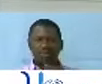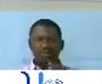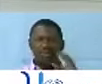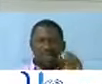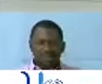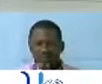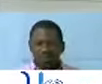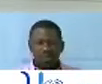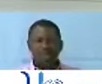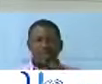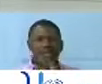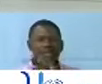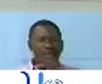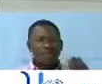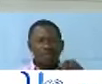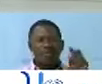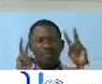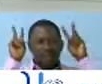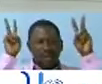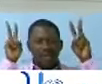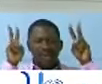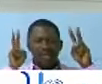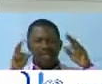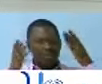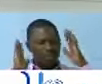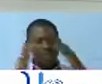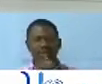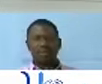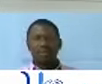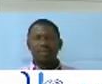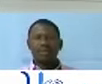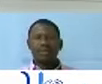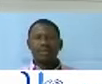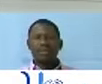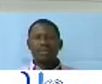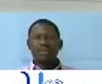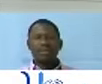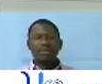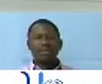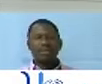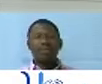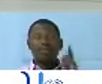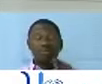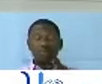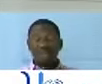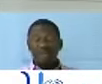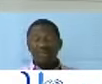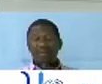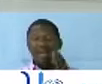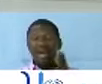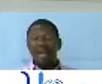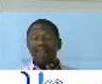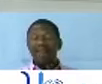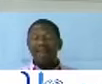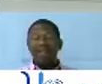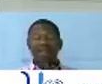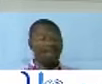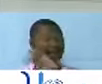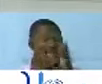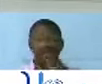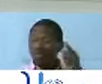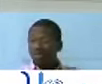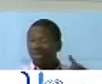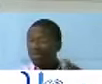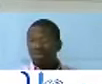a problem. Not wanting to get it wrong. And then also watching your words, you have to be a wordsmith. You have to watch every word has an